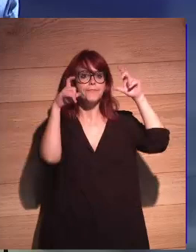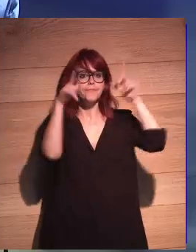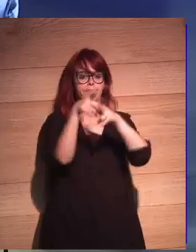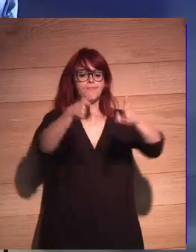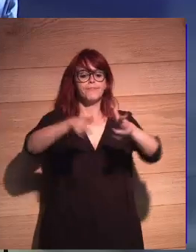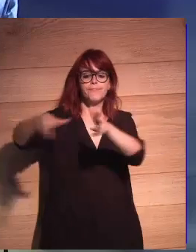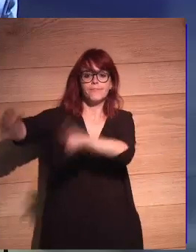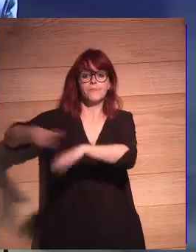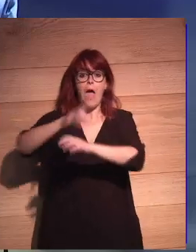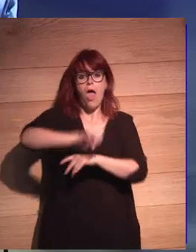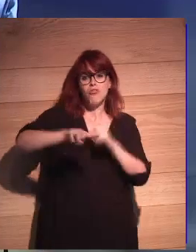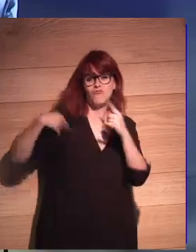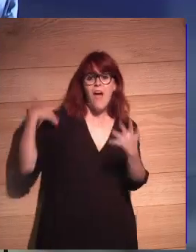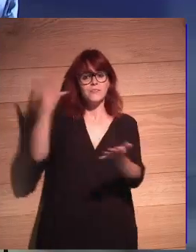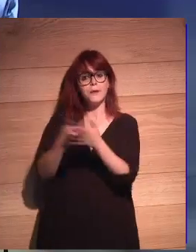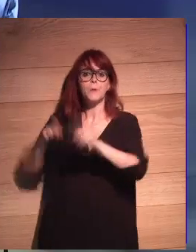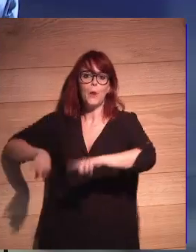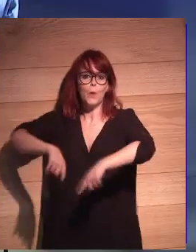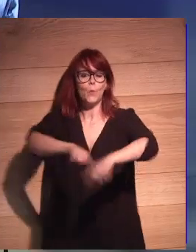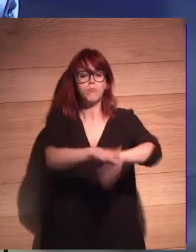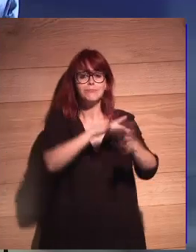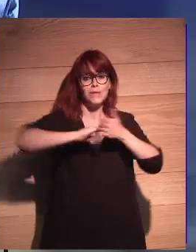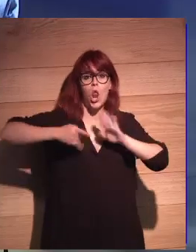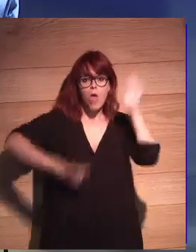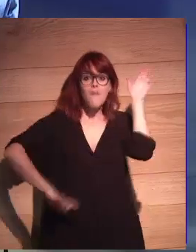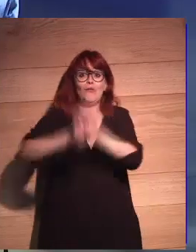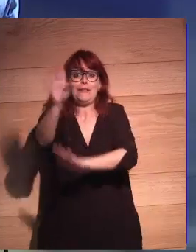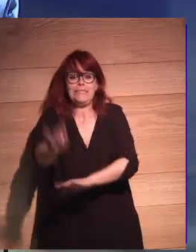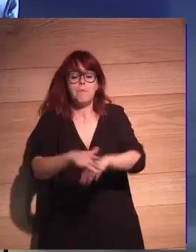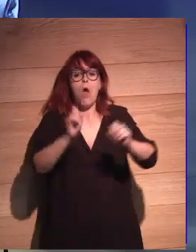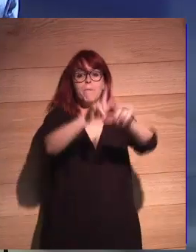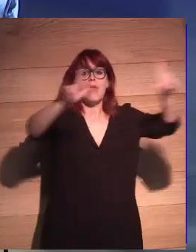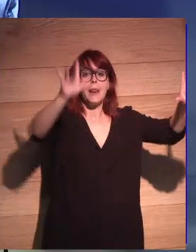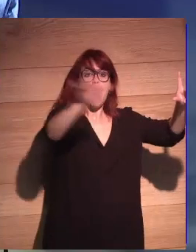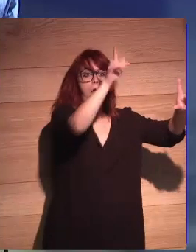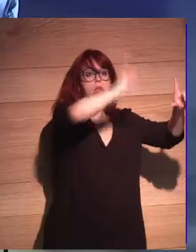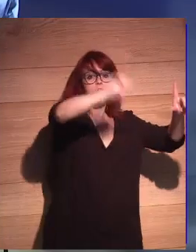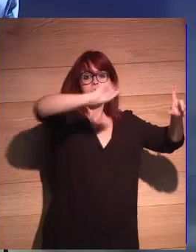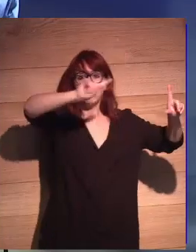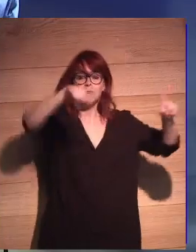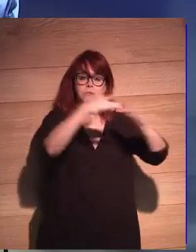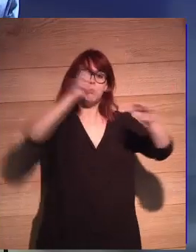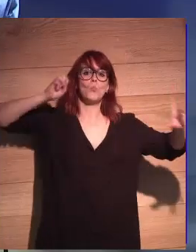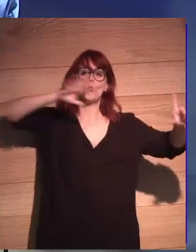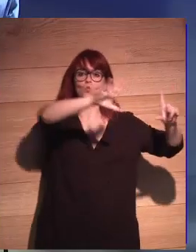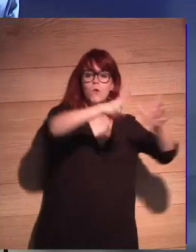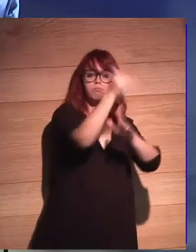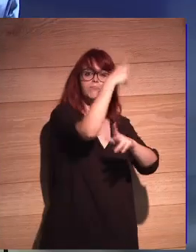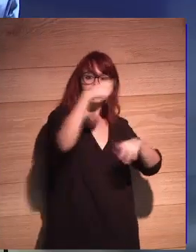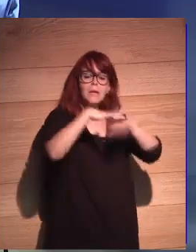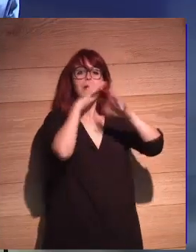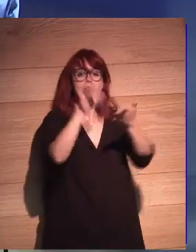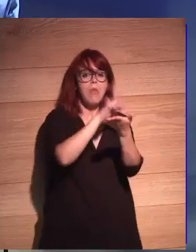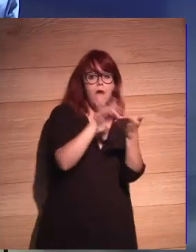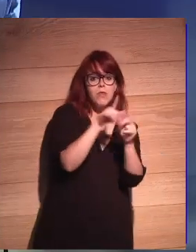regular snapshot that we can see in books. But as years go by, we use technologies, and it's the evolution from the blackboard to the chalk, to the